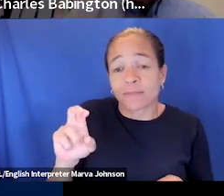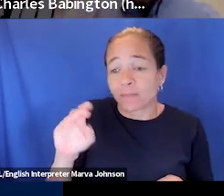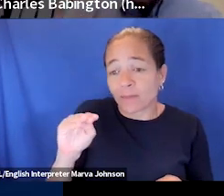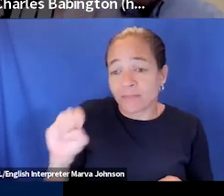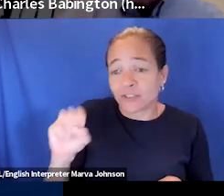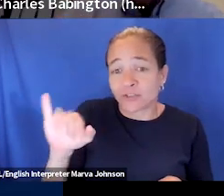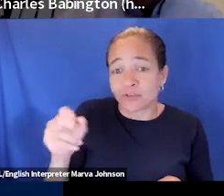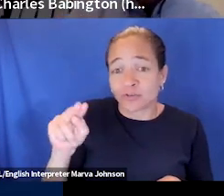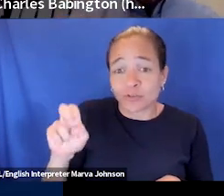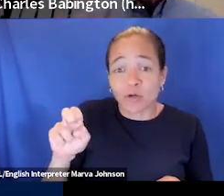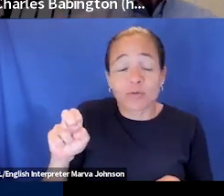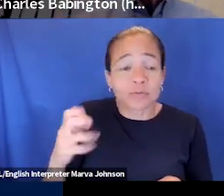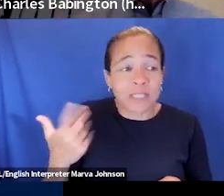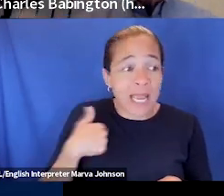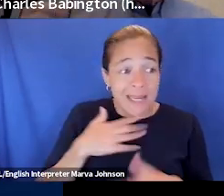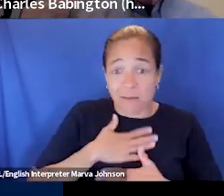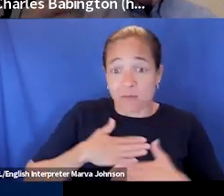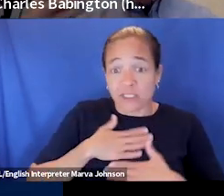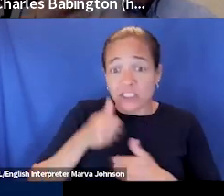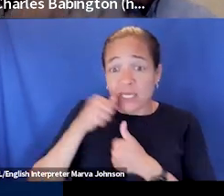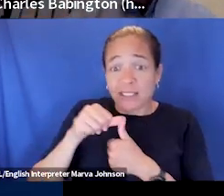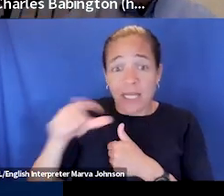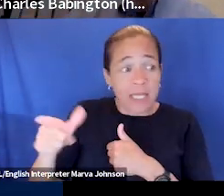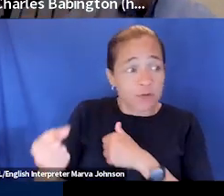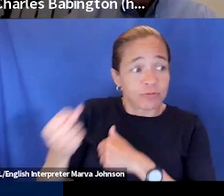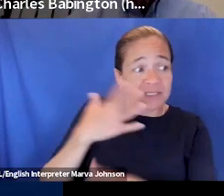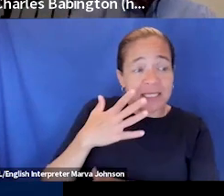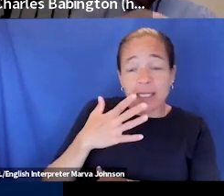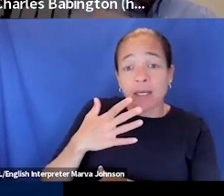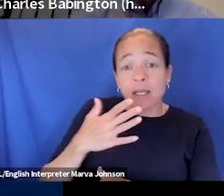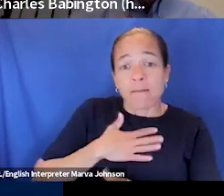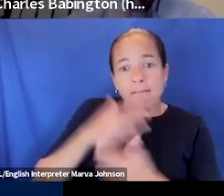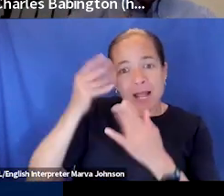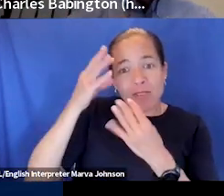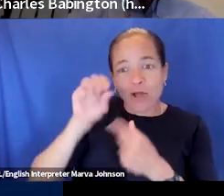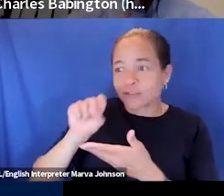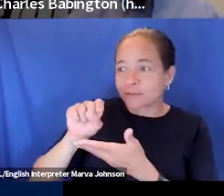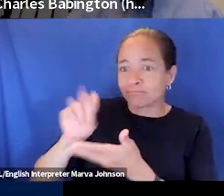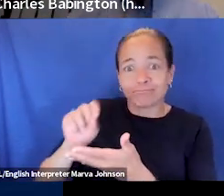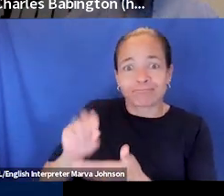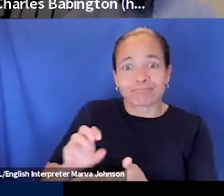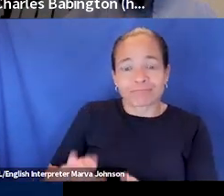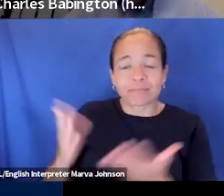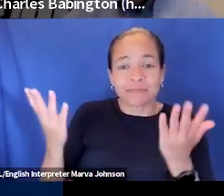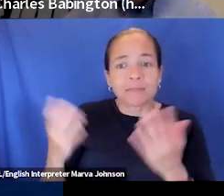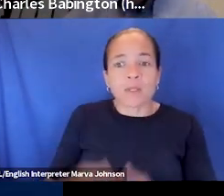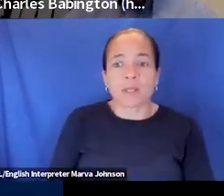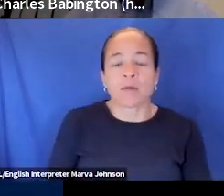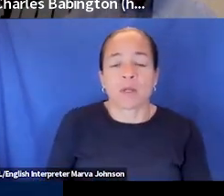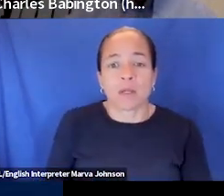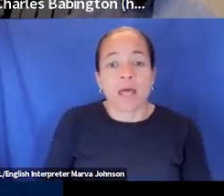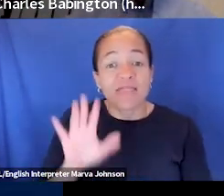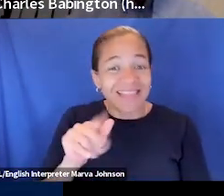I appreciated the letter you sent me, and here are my thoughts. Boom, boom, boom. So I think that has a kind of